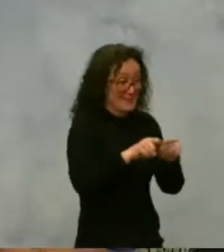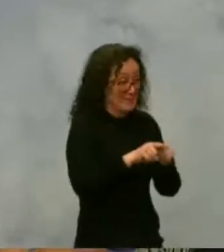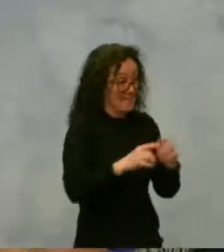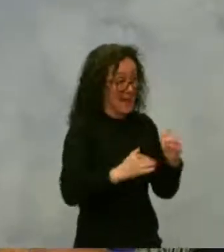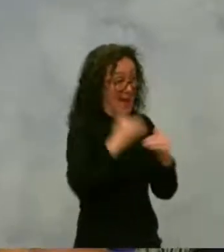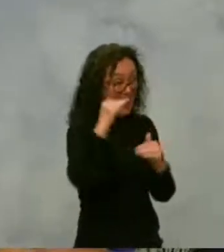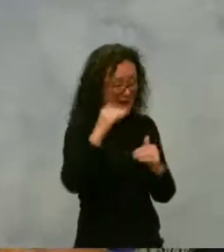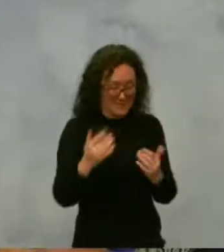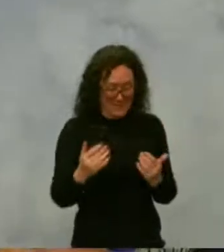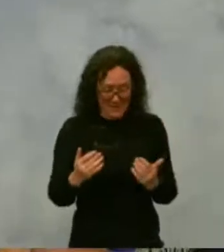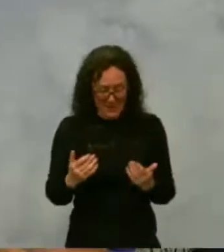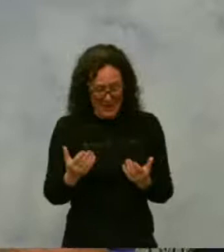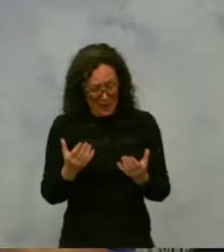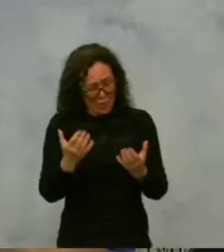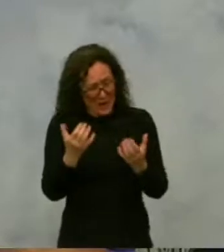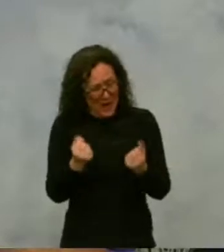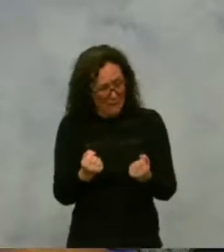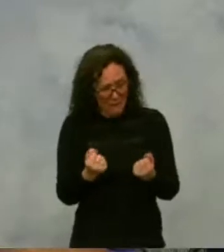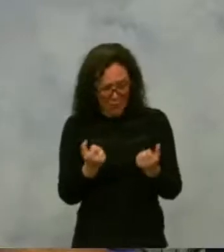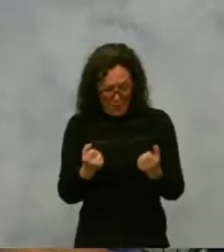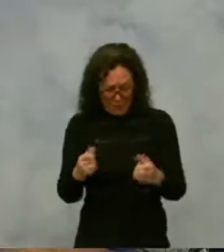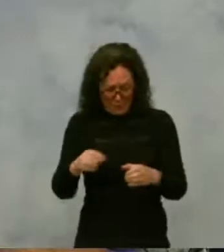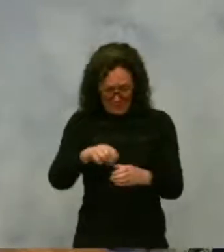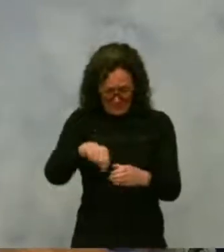there one particular area where it's higher?